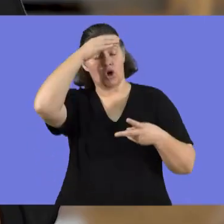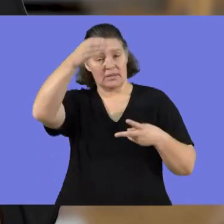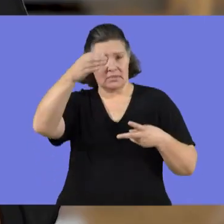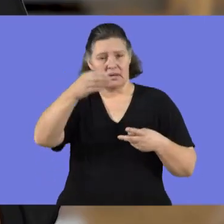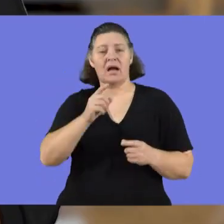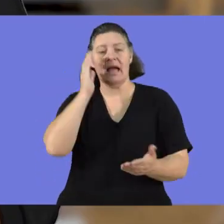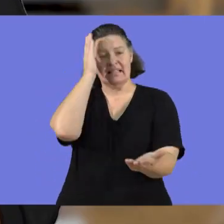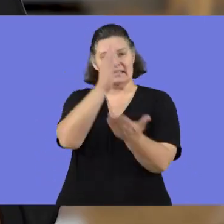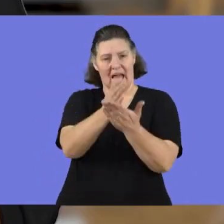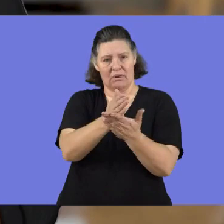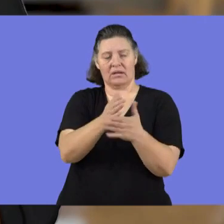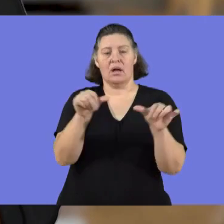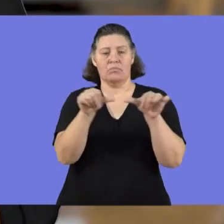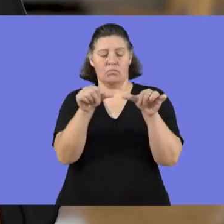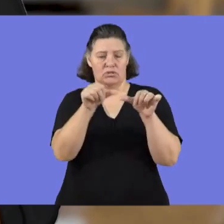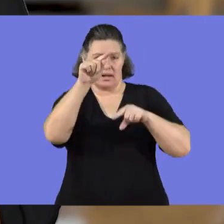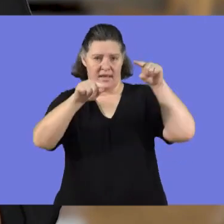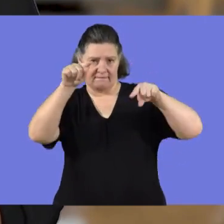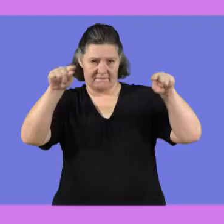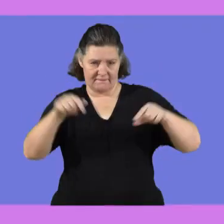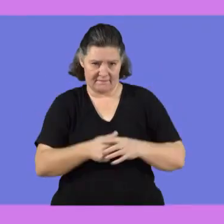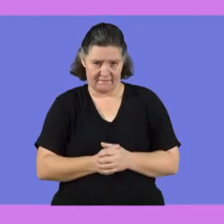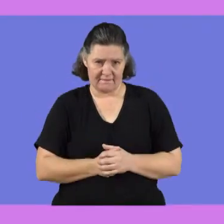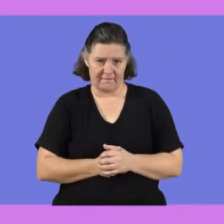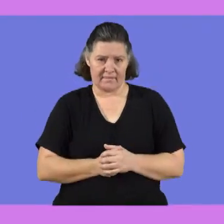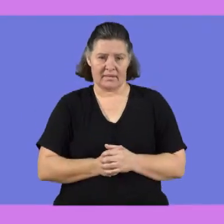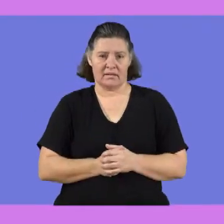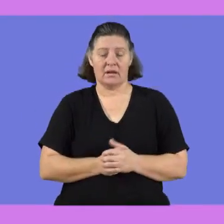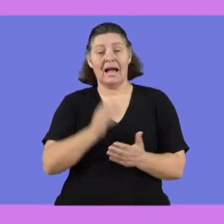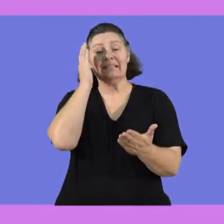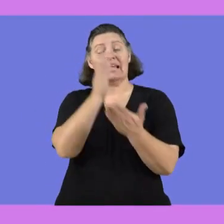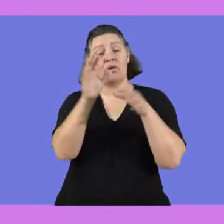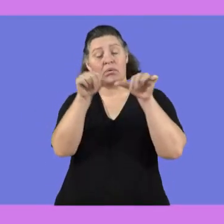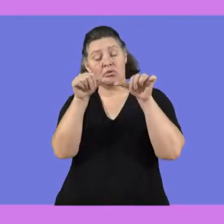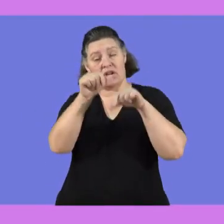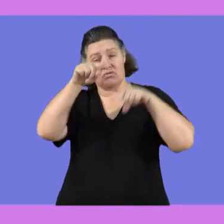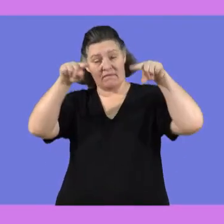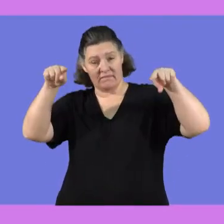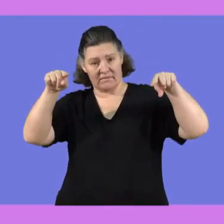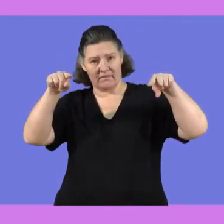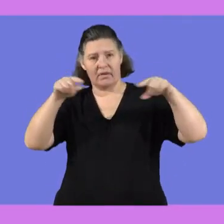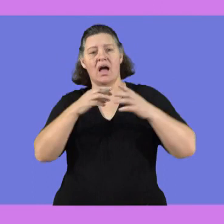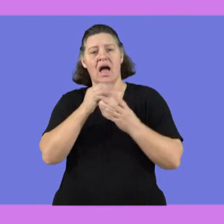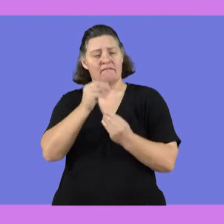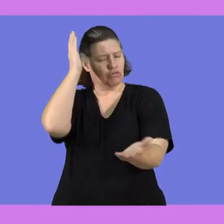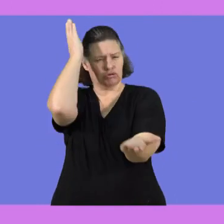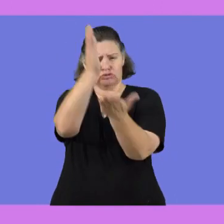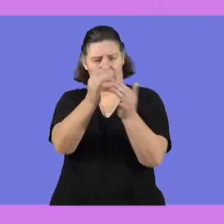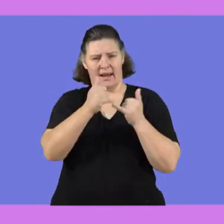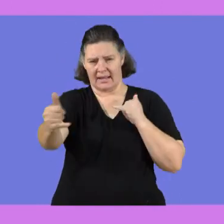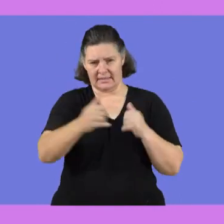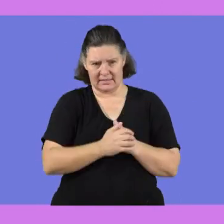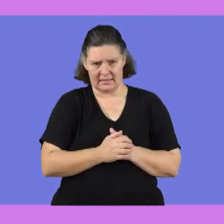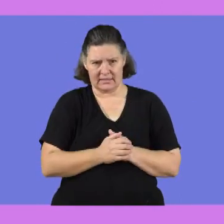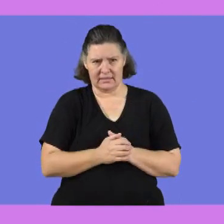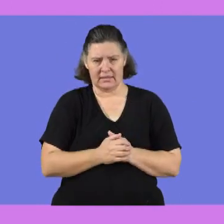Welcome back. Let us continue with the second concept, which is direct proportion graphs. The direct